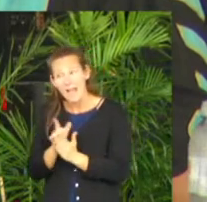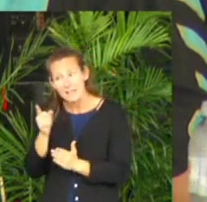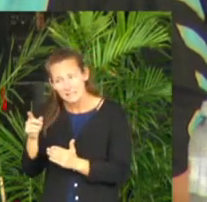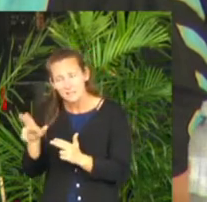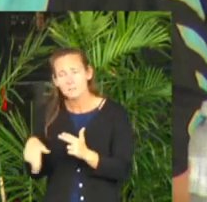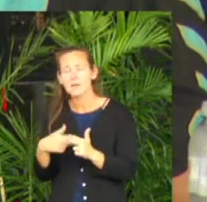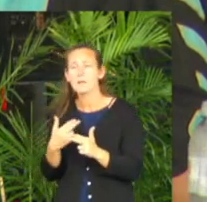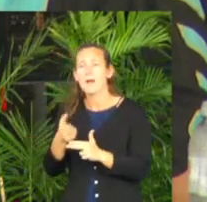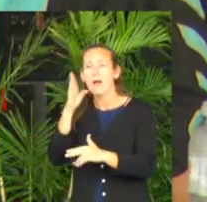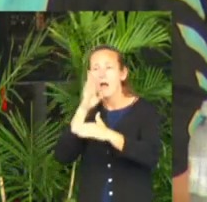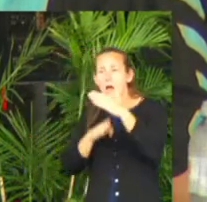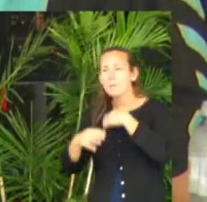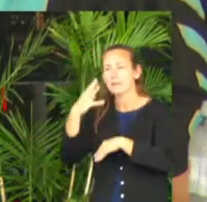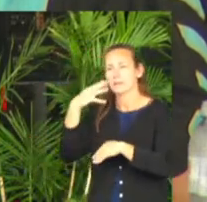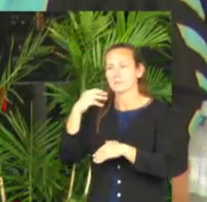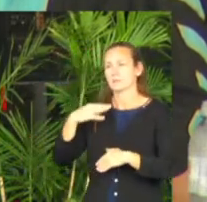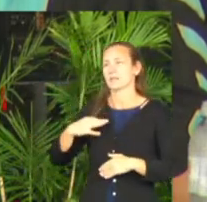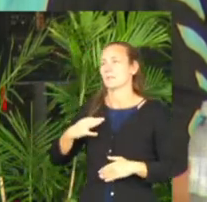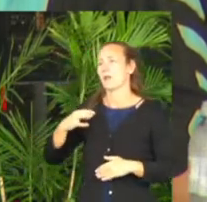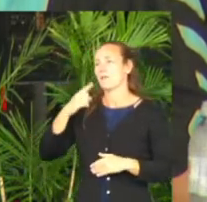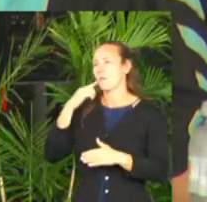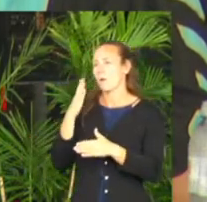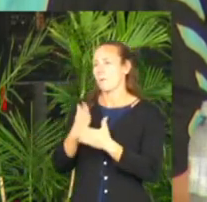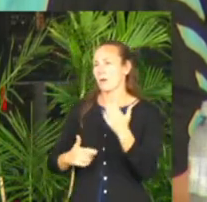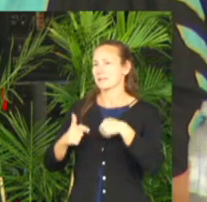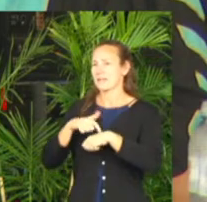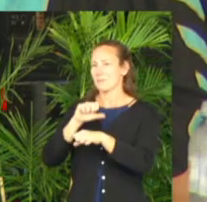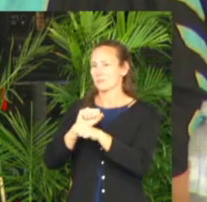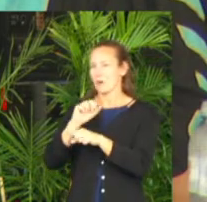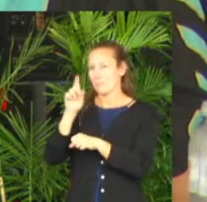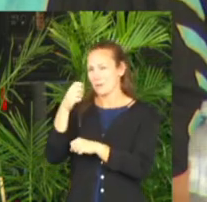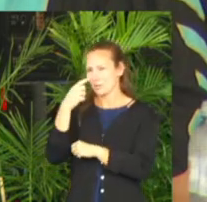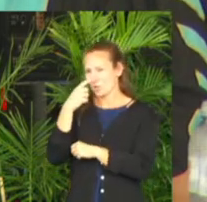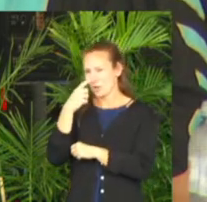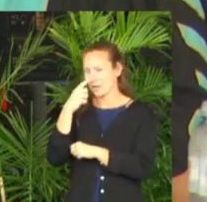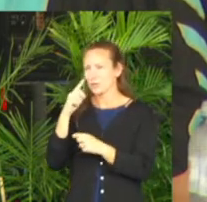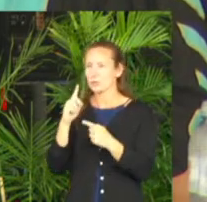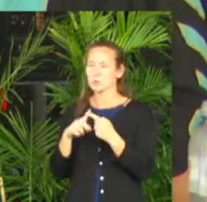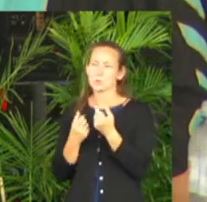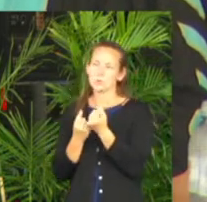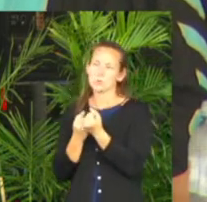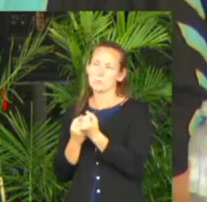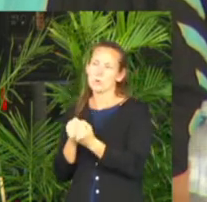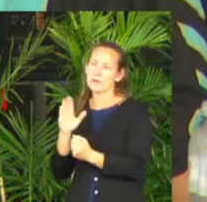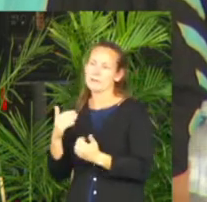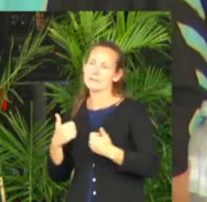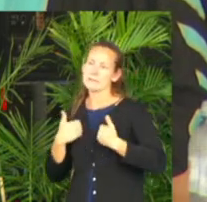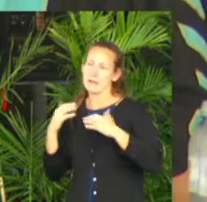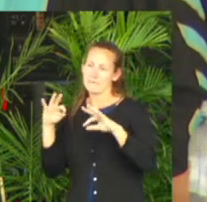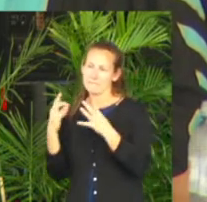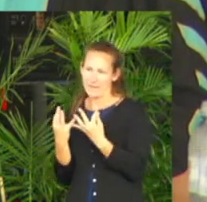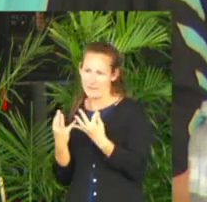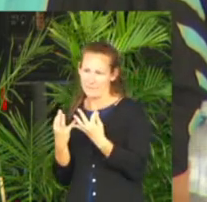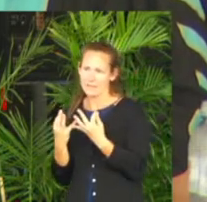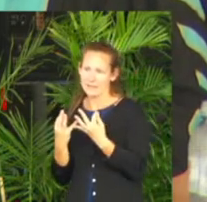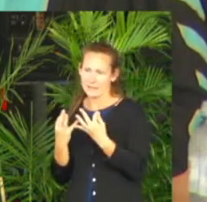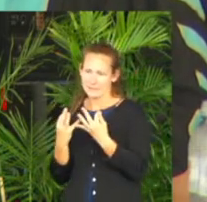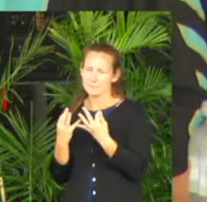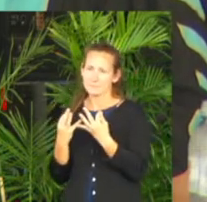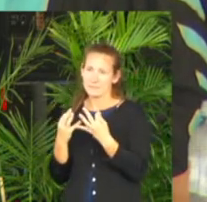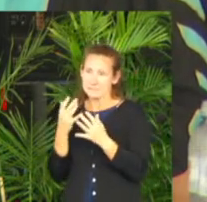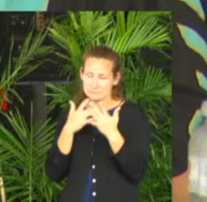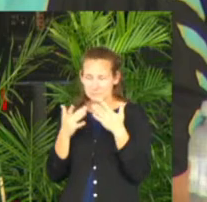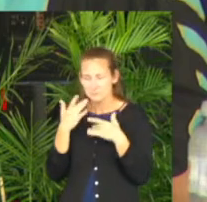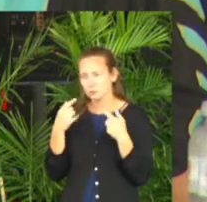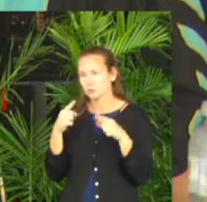humbling experience of applying for a part-time job at Target in order to support his young family and make ends meet